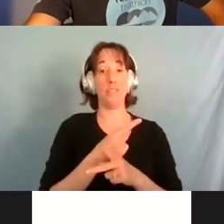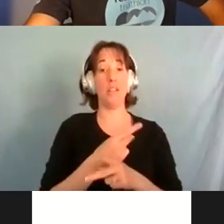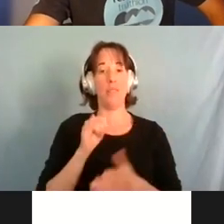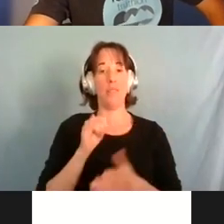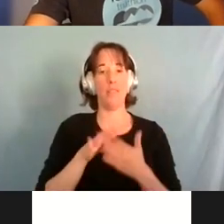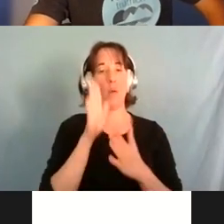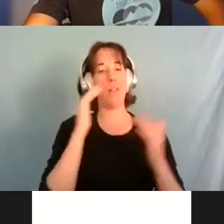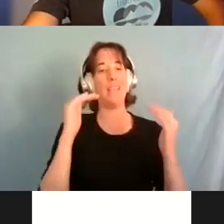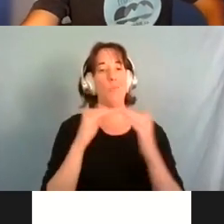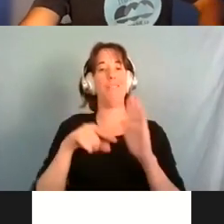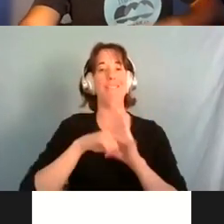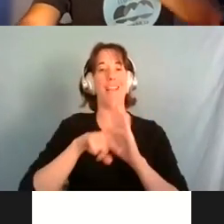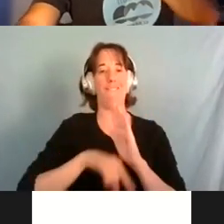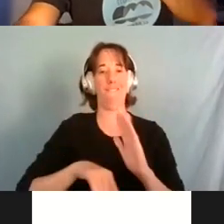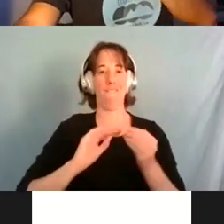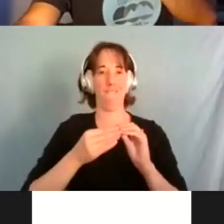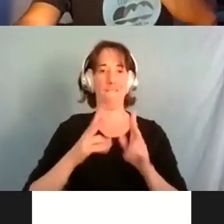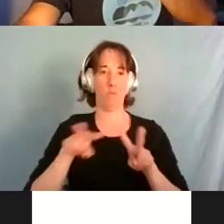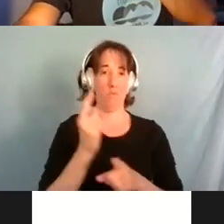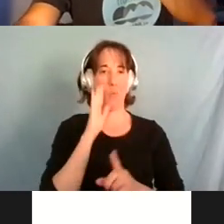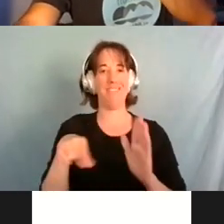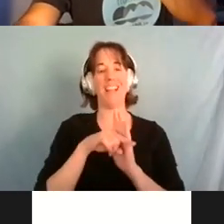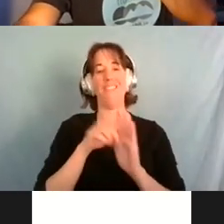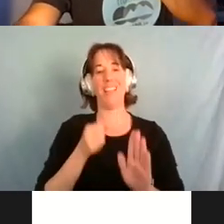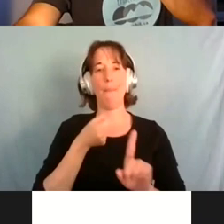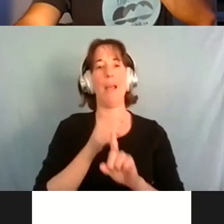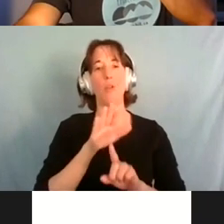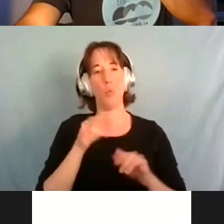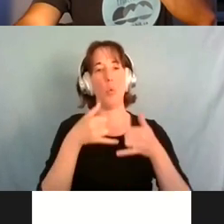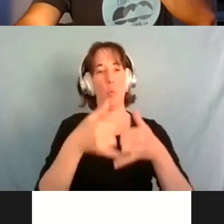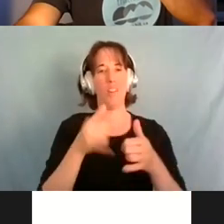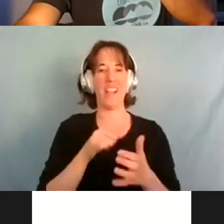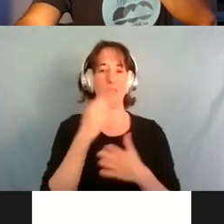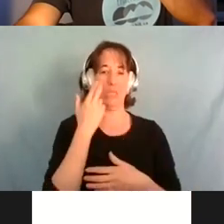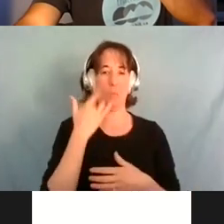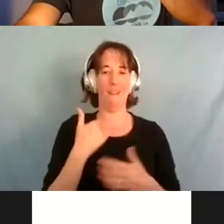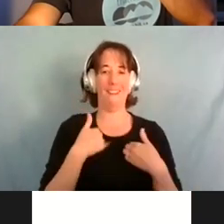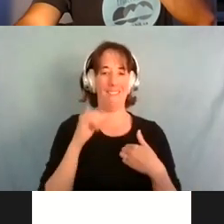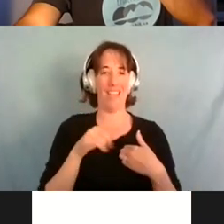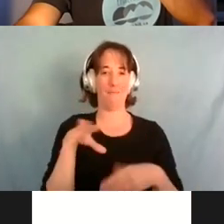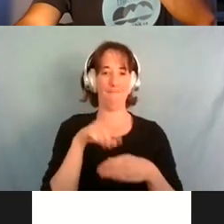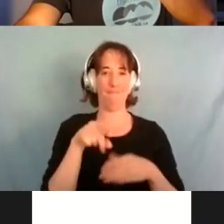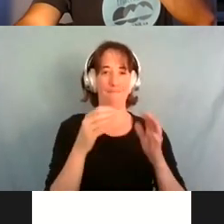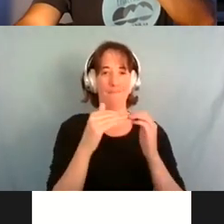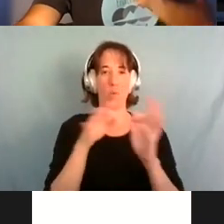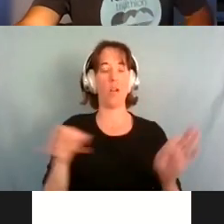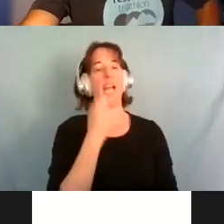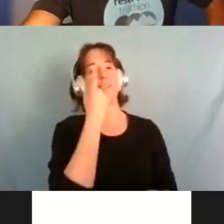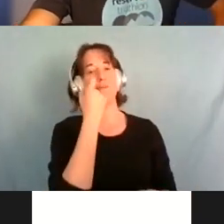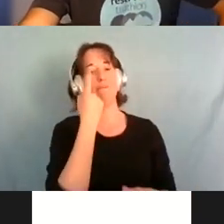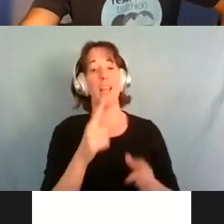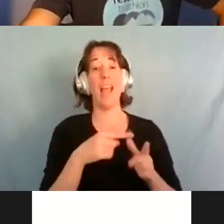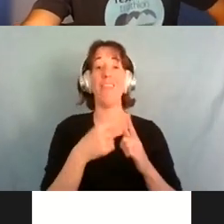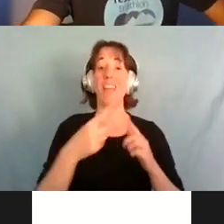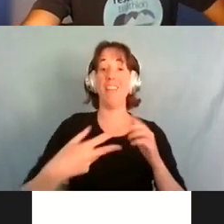So that will negatively impact your reward. So that's why they do that. Got it. And then the addition for QSA is just